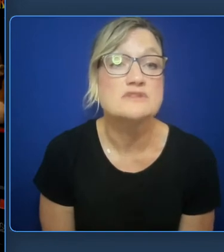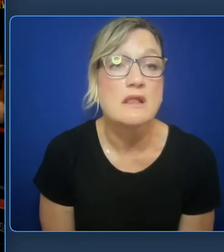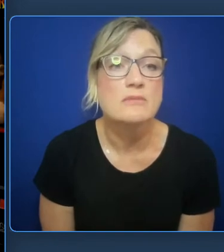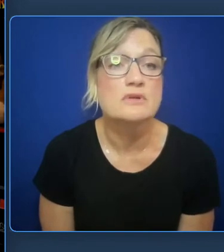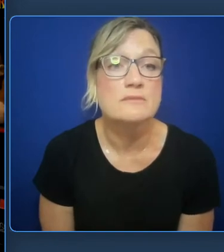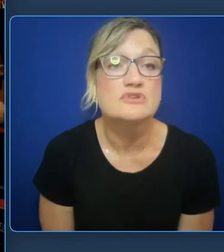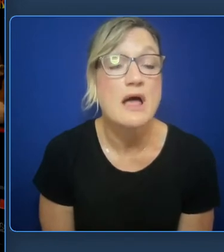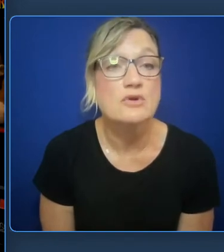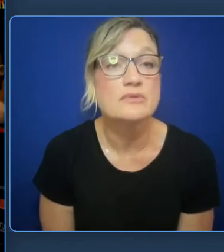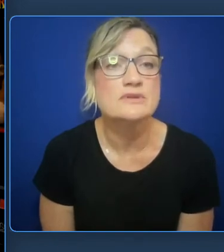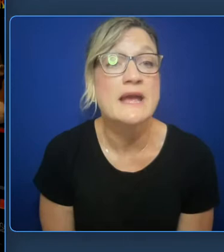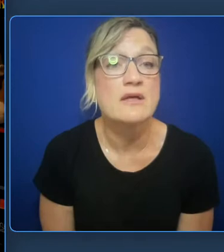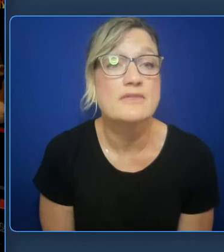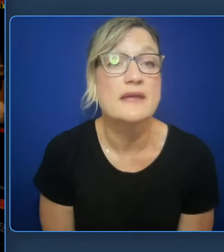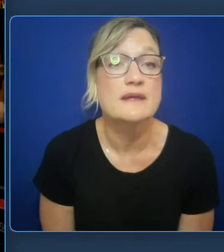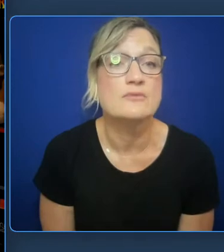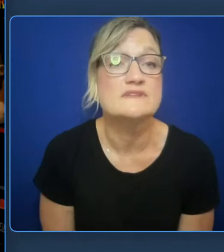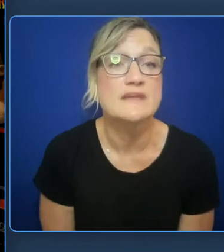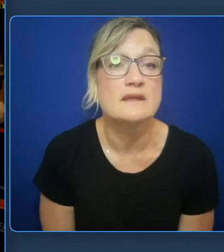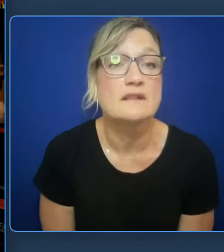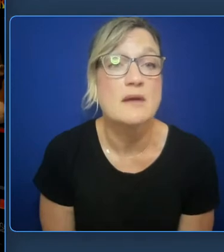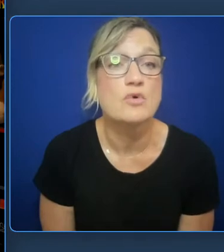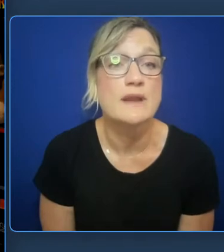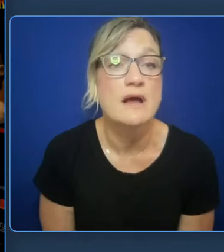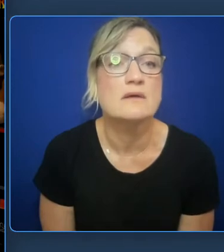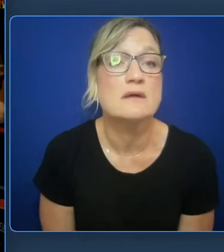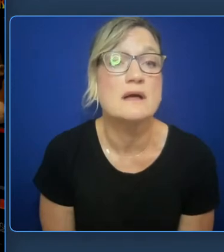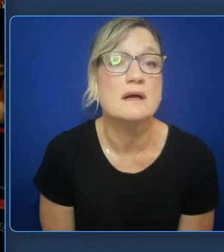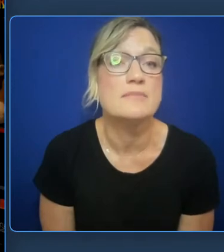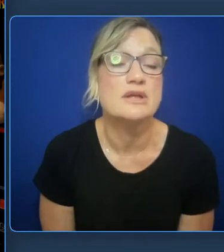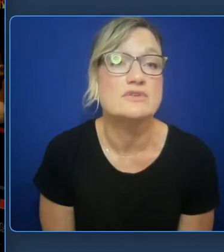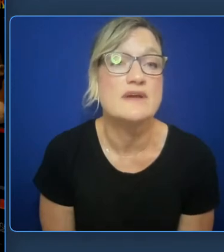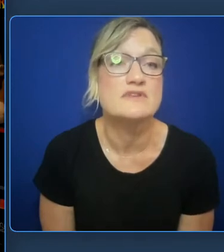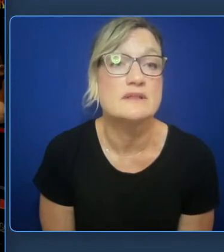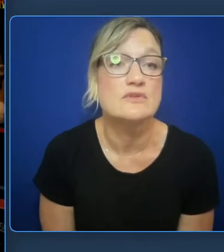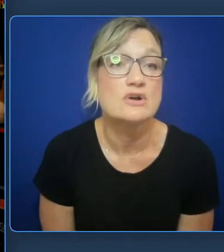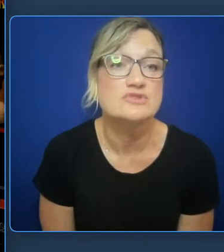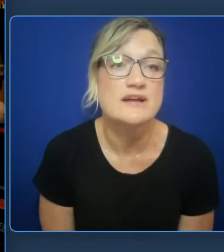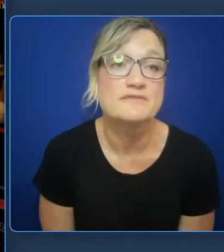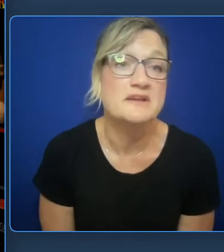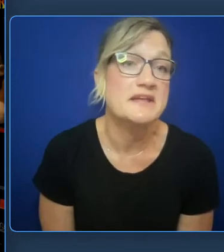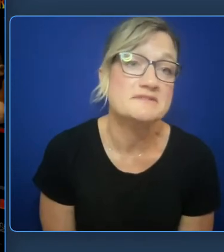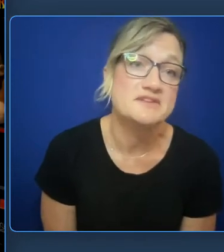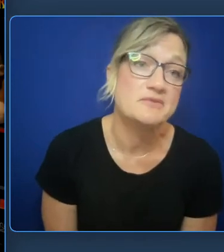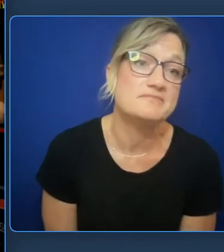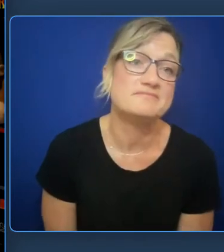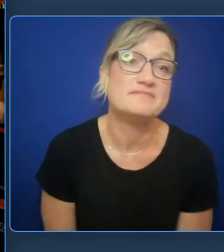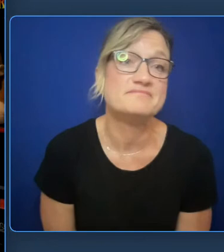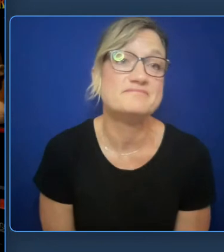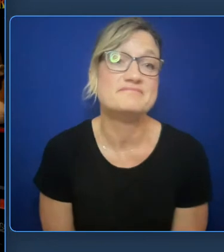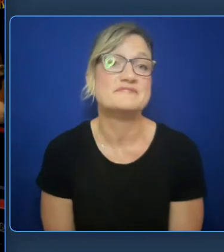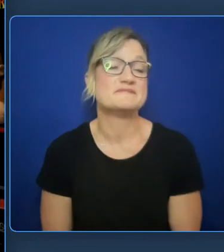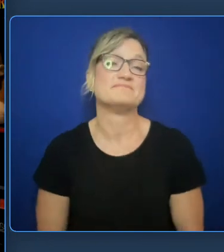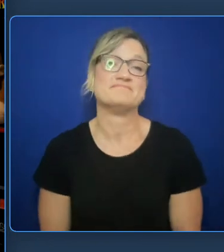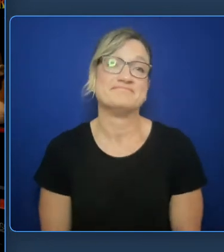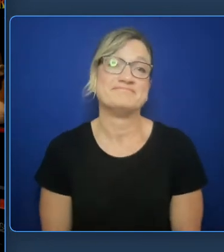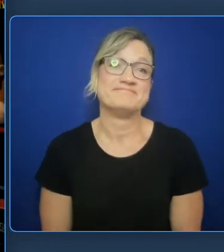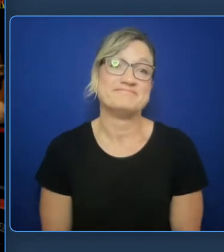They are more tolerable now. They can withstand a lot more now, but you do have to clean the hard drive now and again. So,